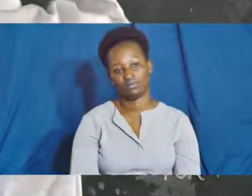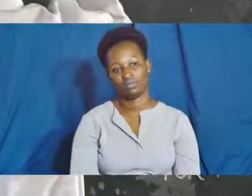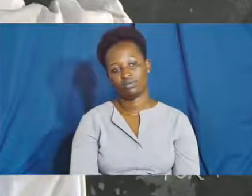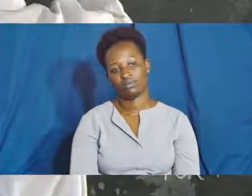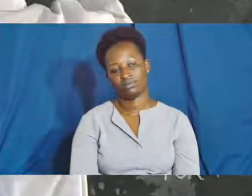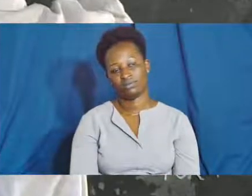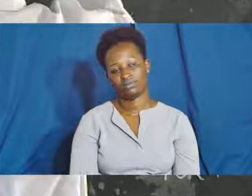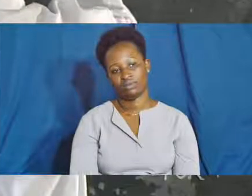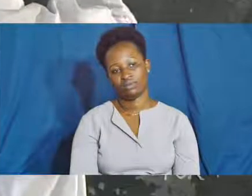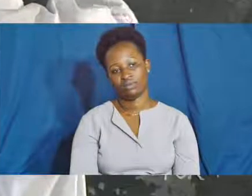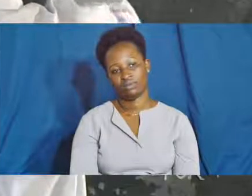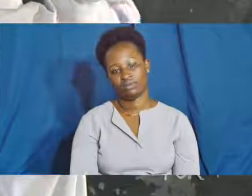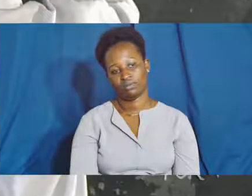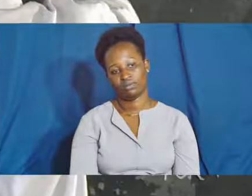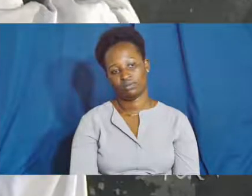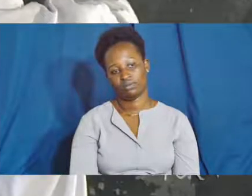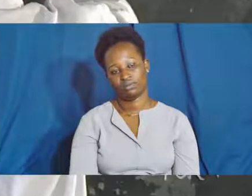13. 13 minus